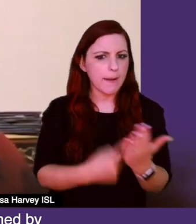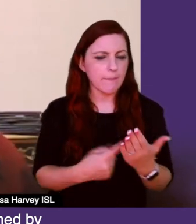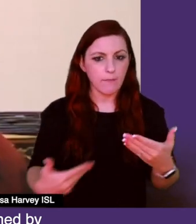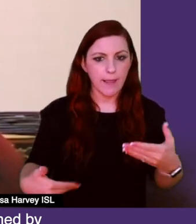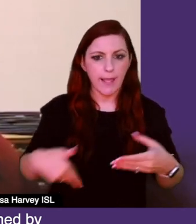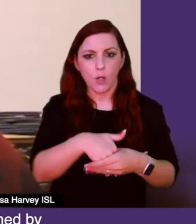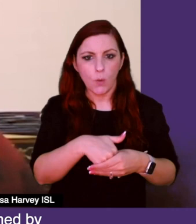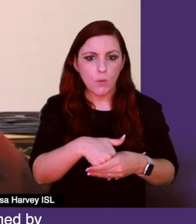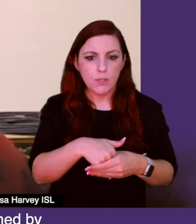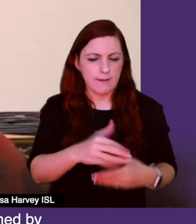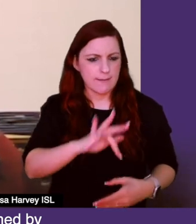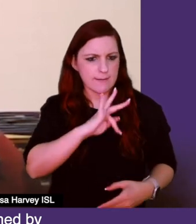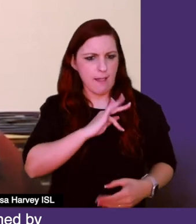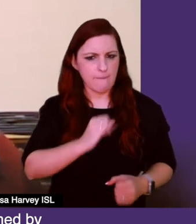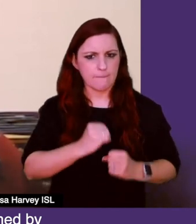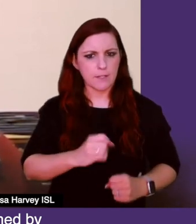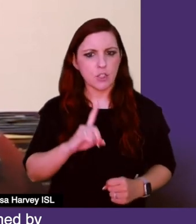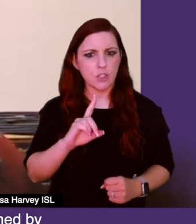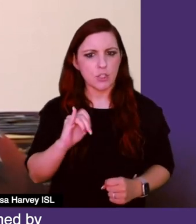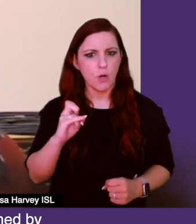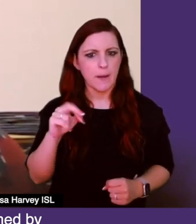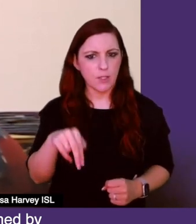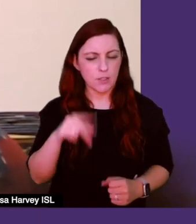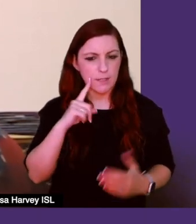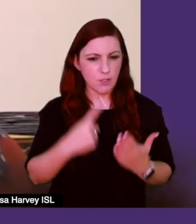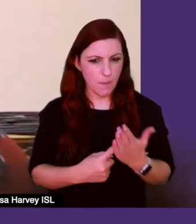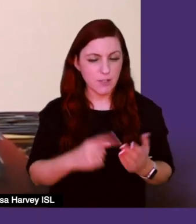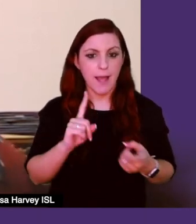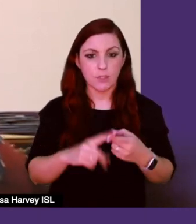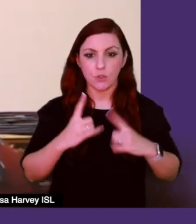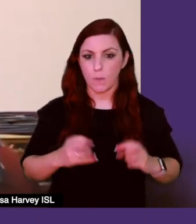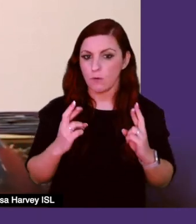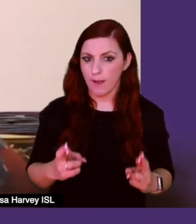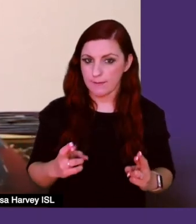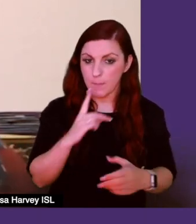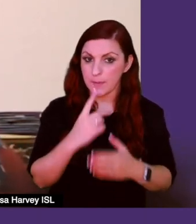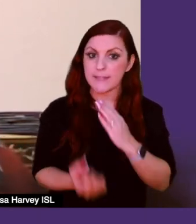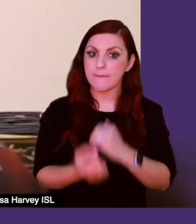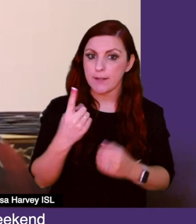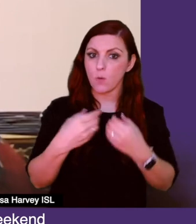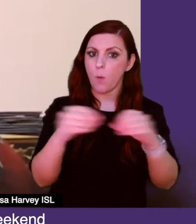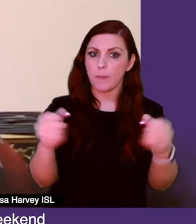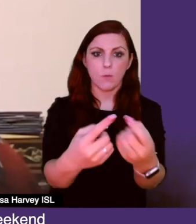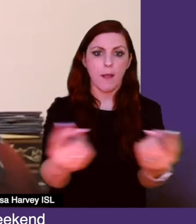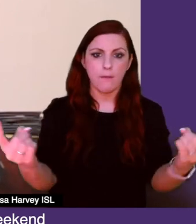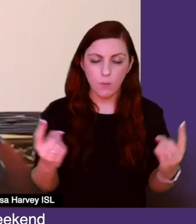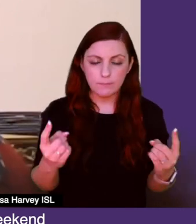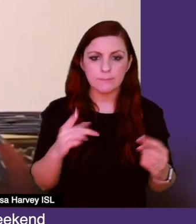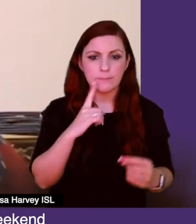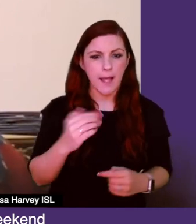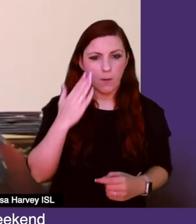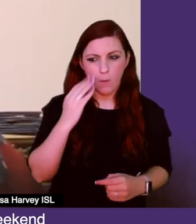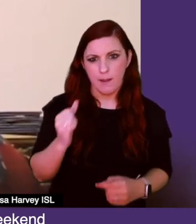of inclusion, self-determination and human rights. And so this event is open to all days. We lost our